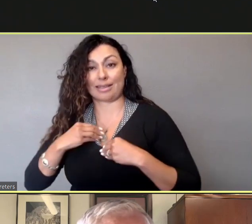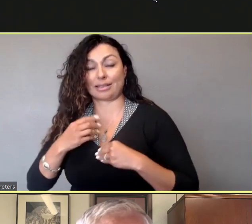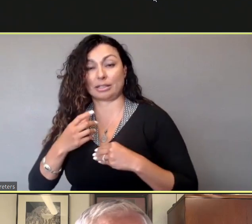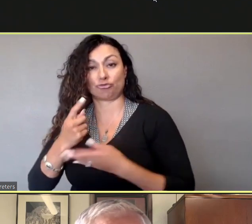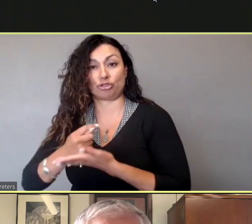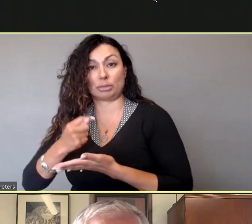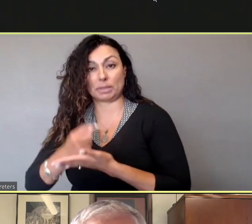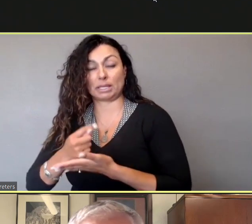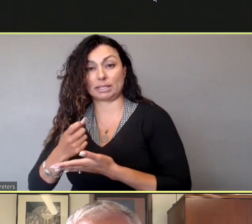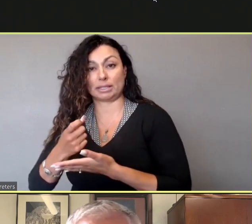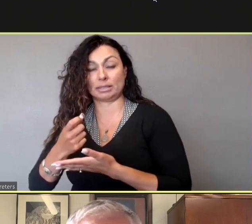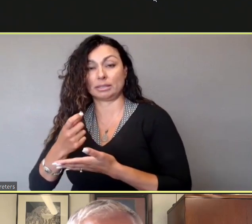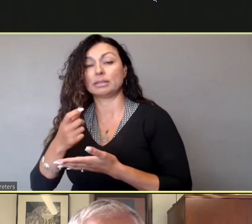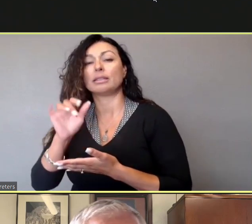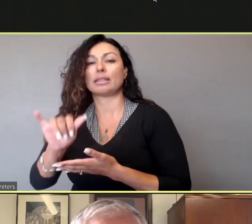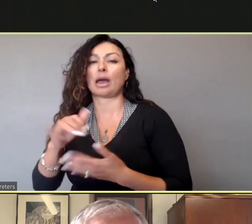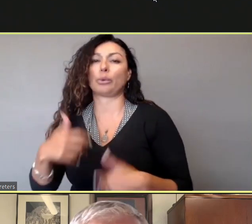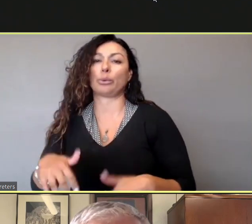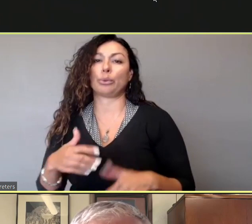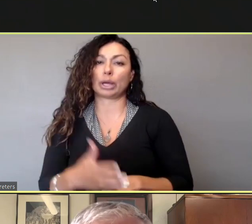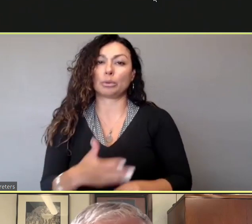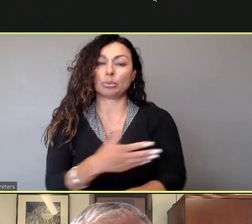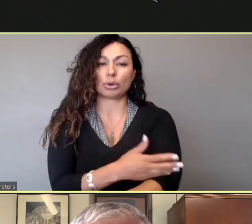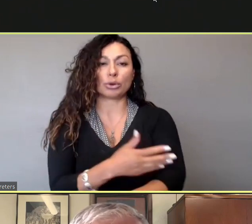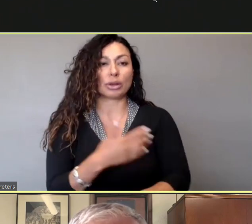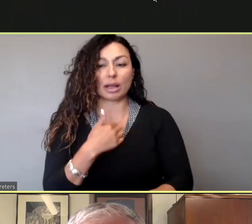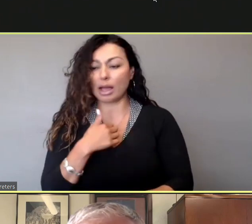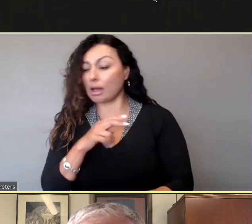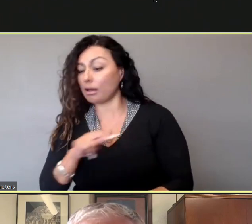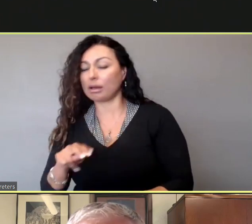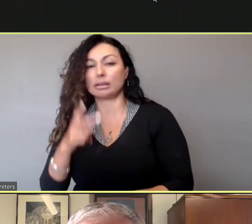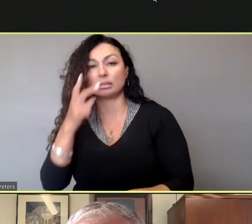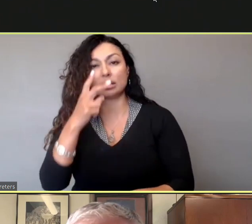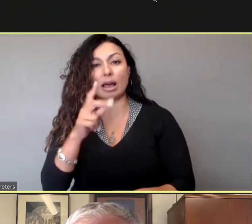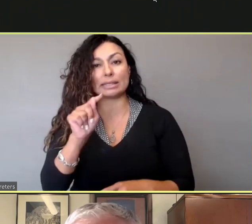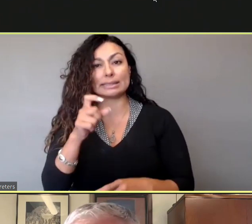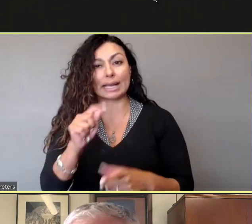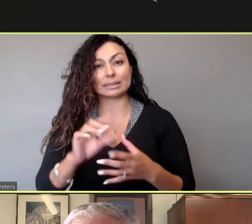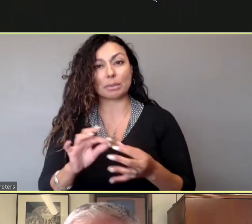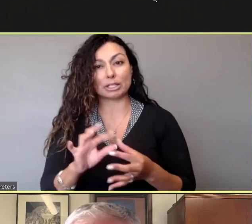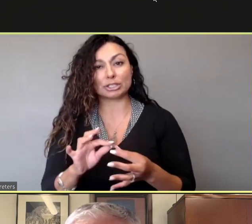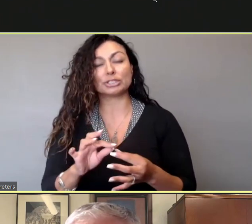improved. And so I got a little text message that our